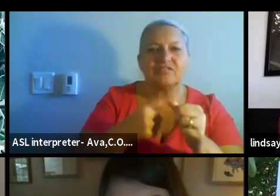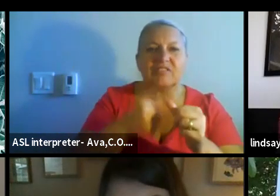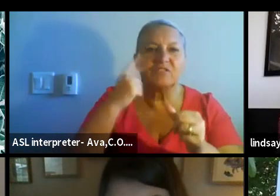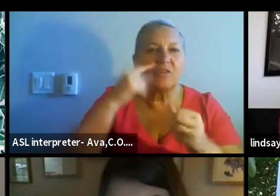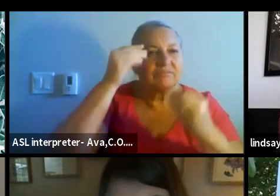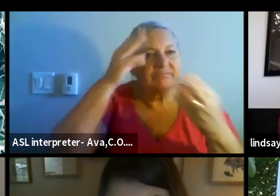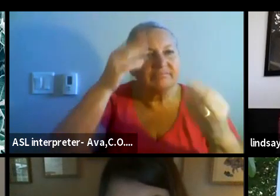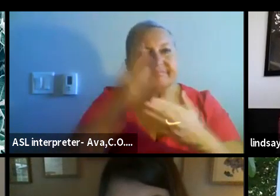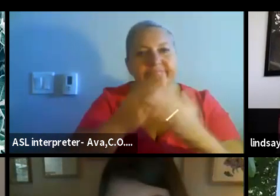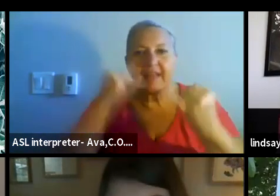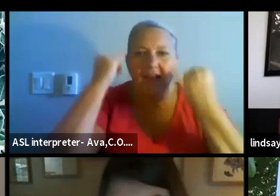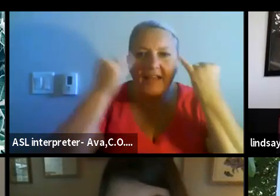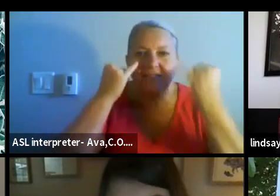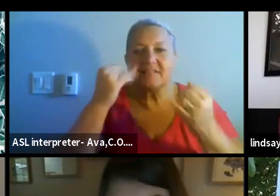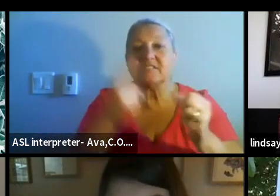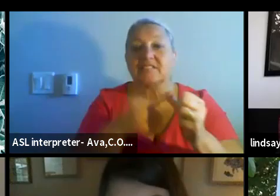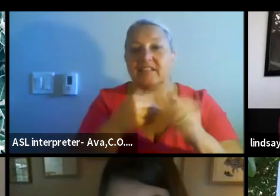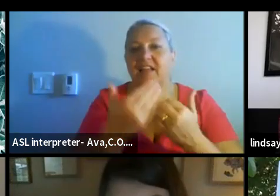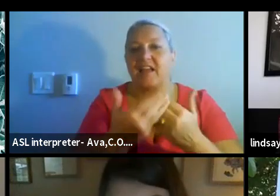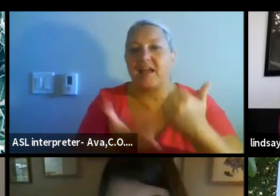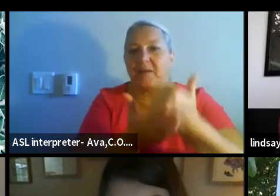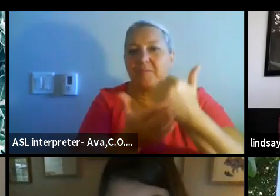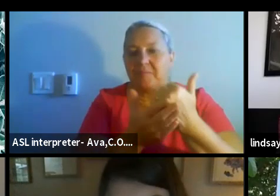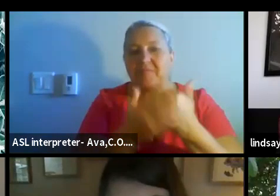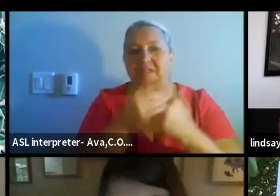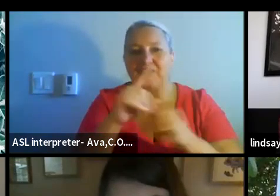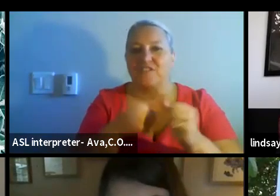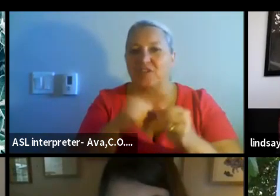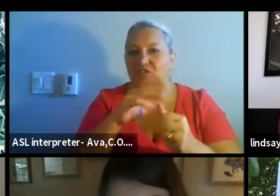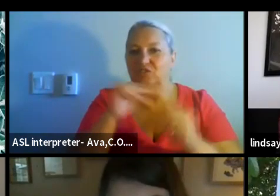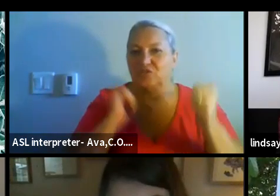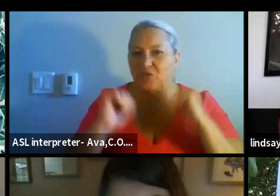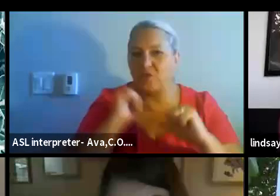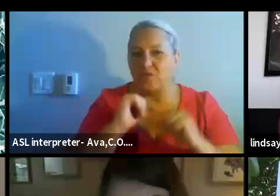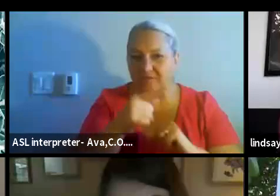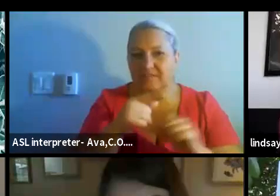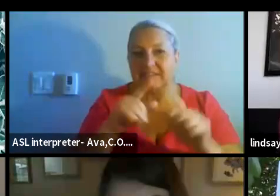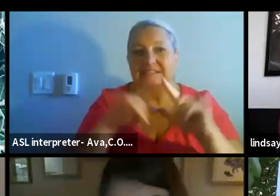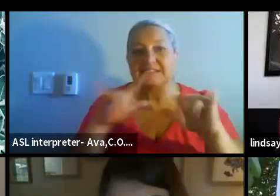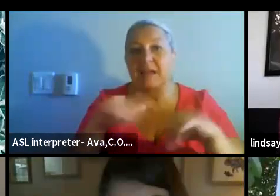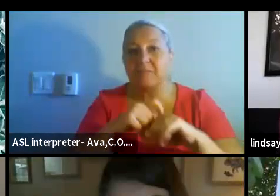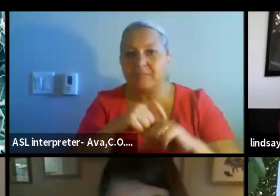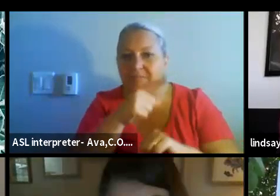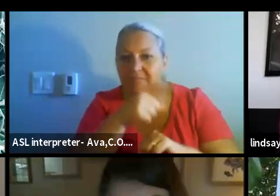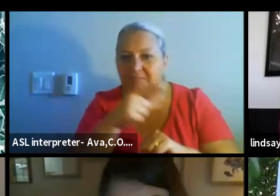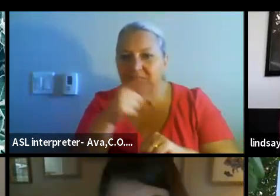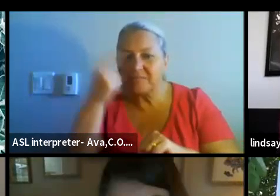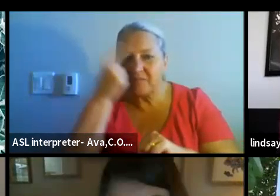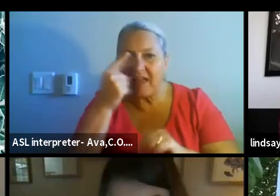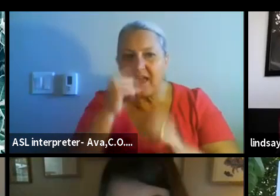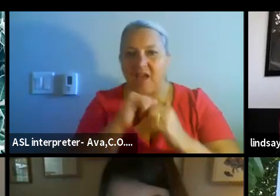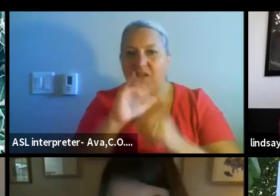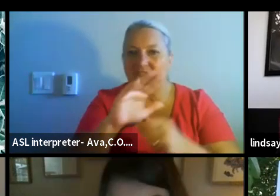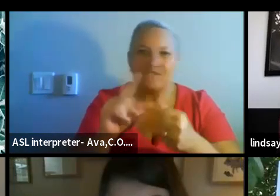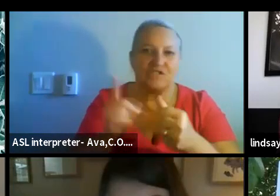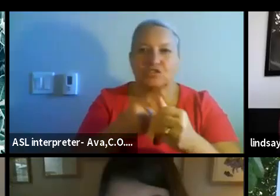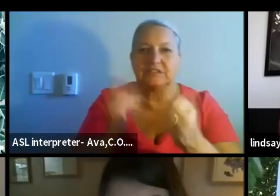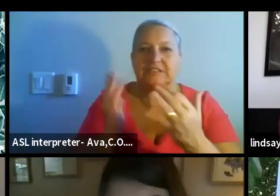help in producing its first Indigenous show, as an intervention through which to its first.